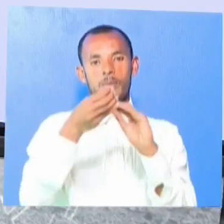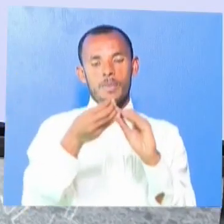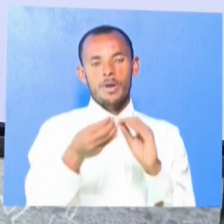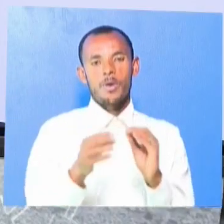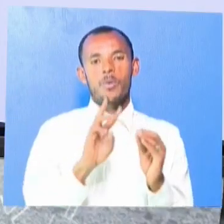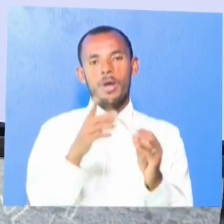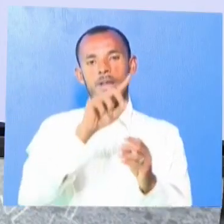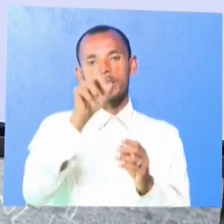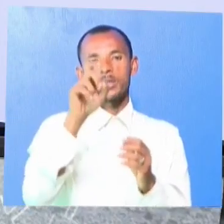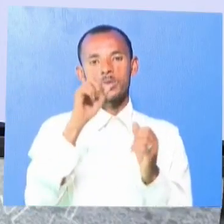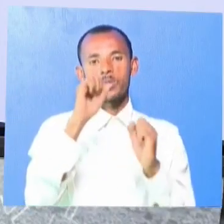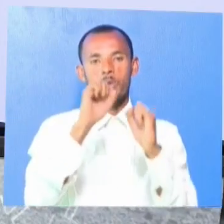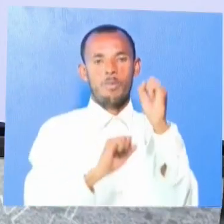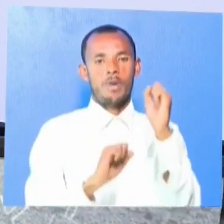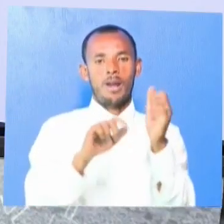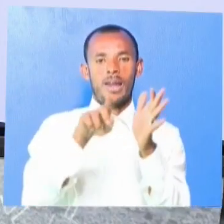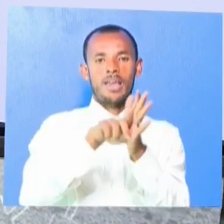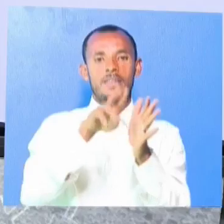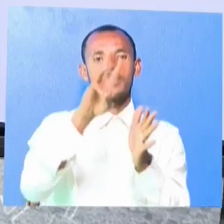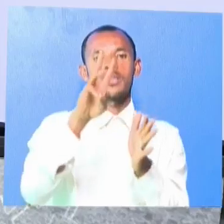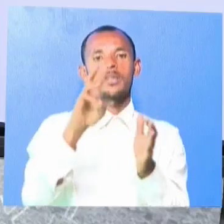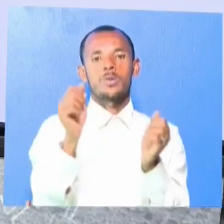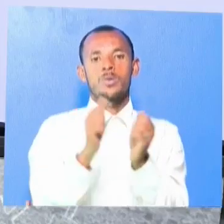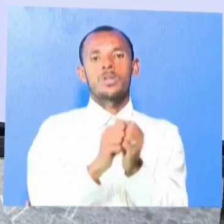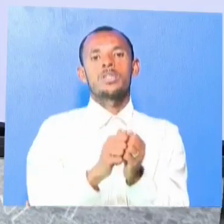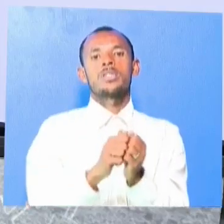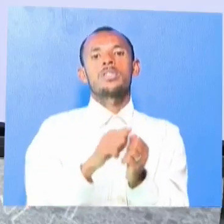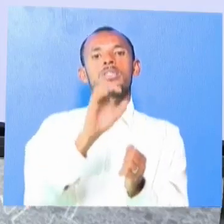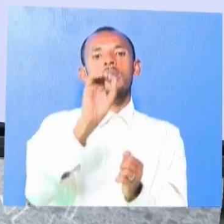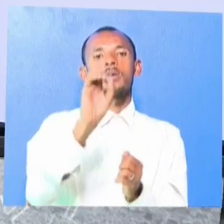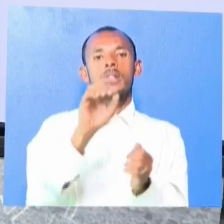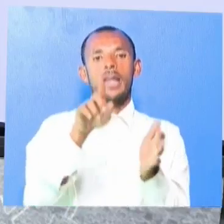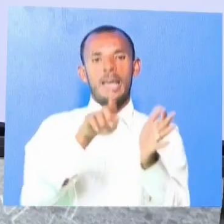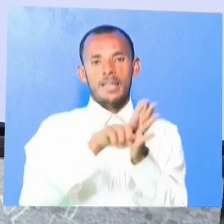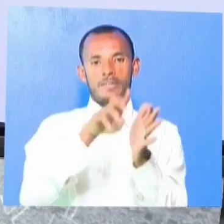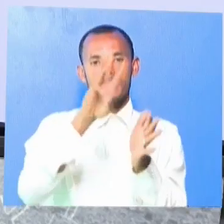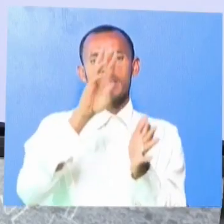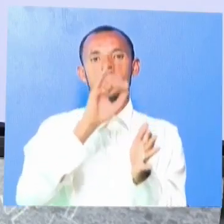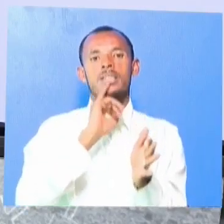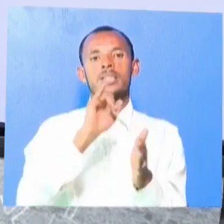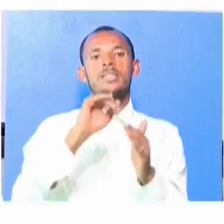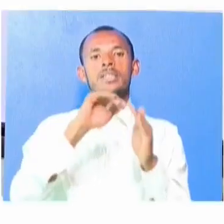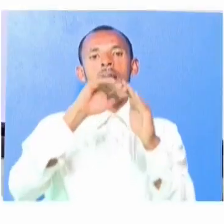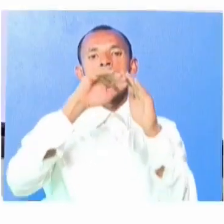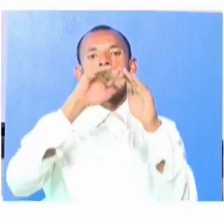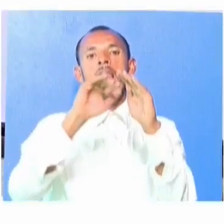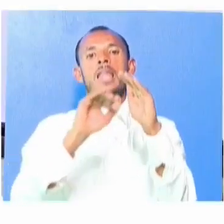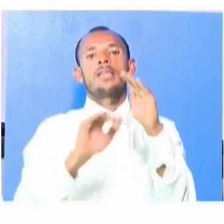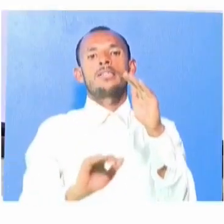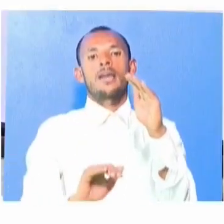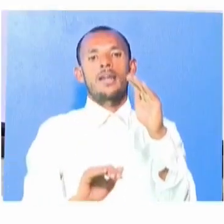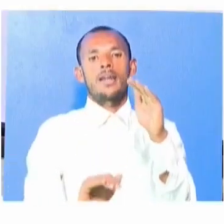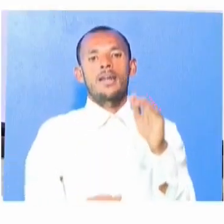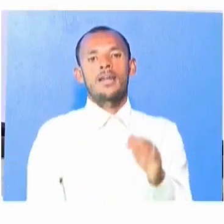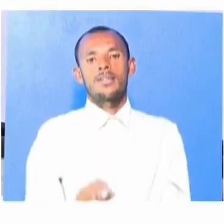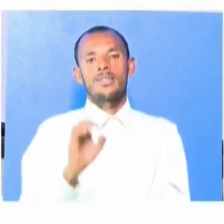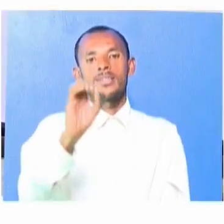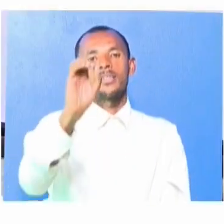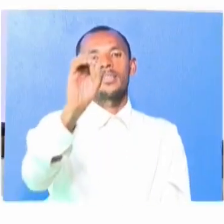to compare -6 with 0. So, -6 is less than